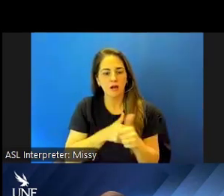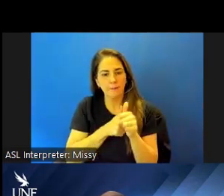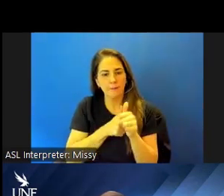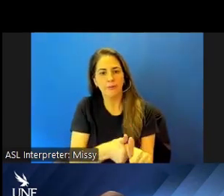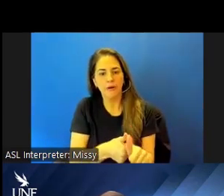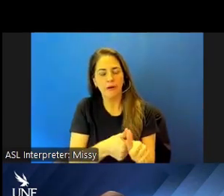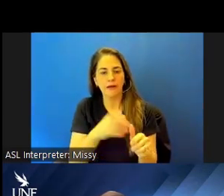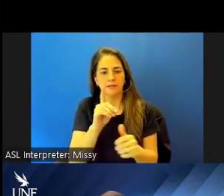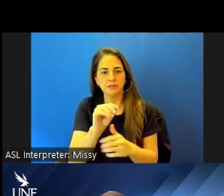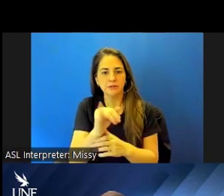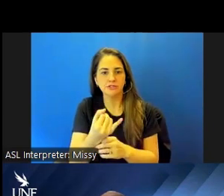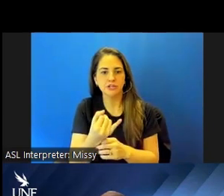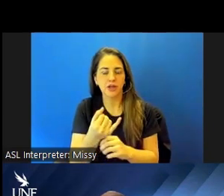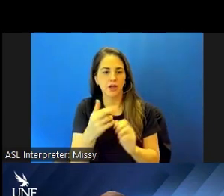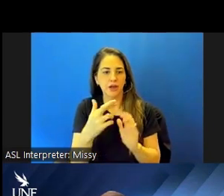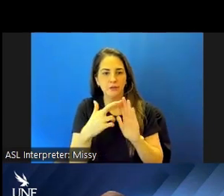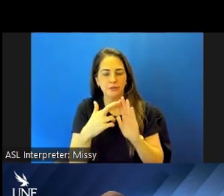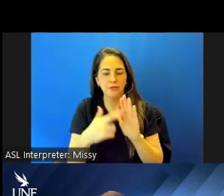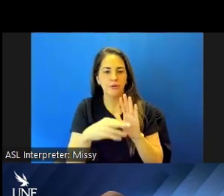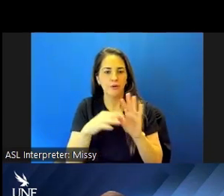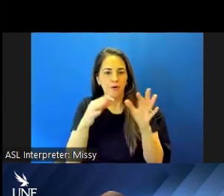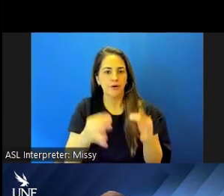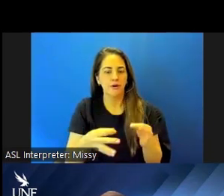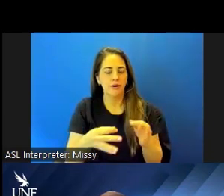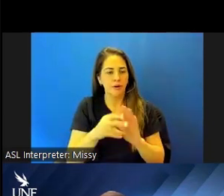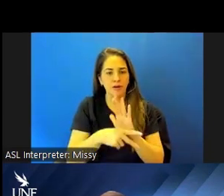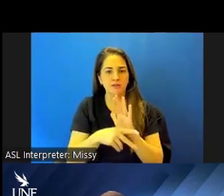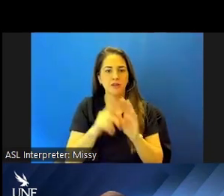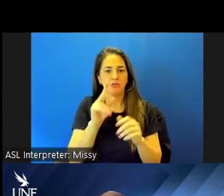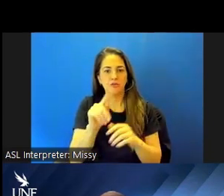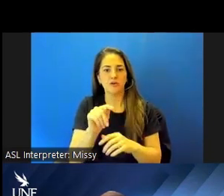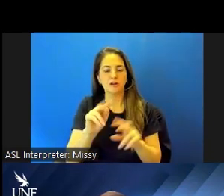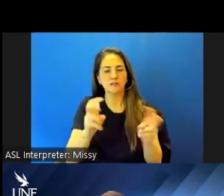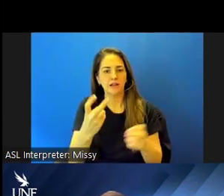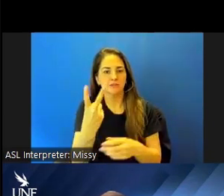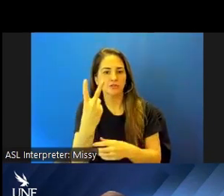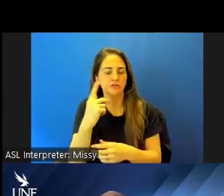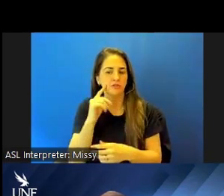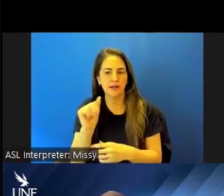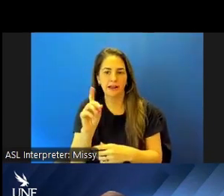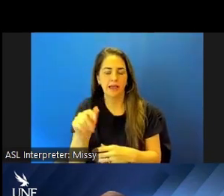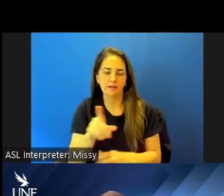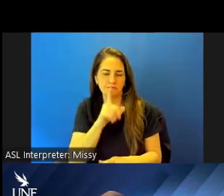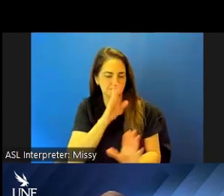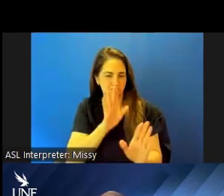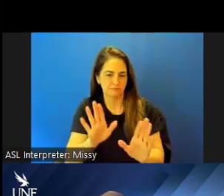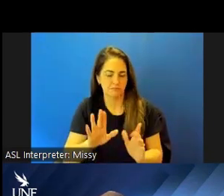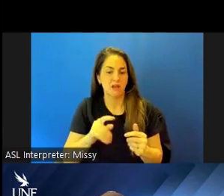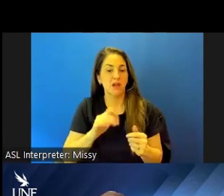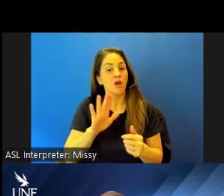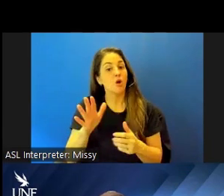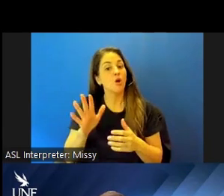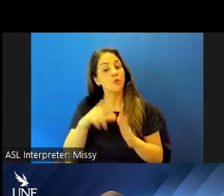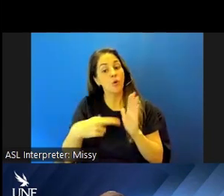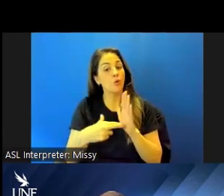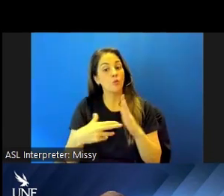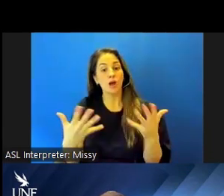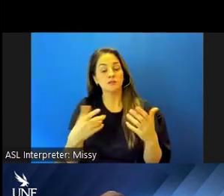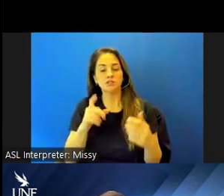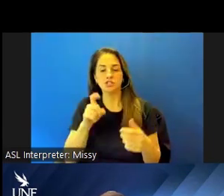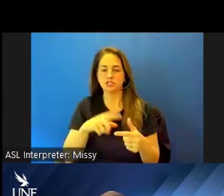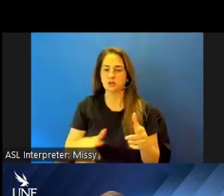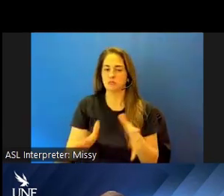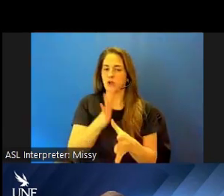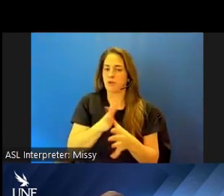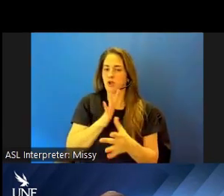with the DOJ ruling and updates to Title II of the ADA. Their role is to serve as a primary contact for this work